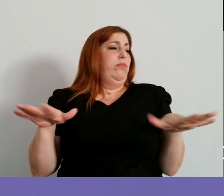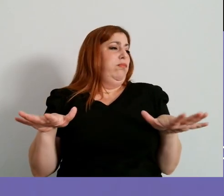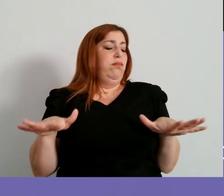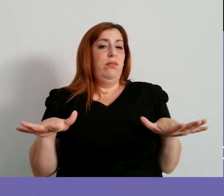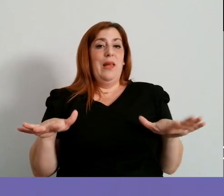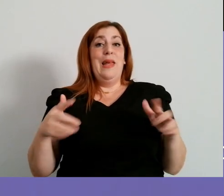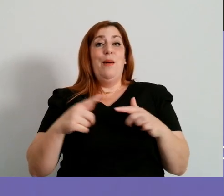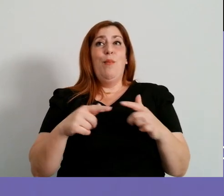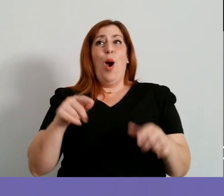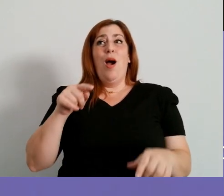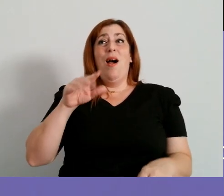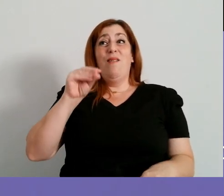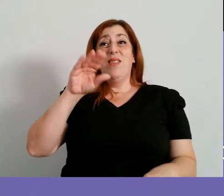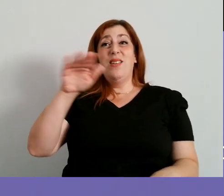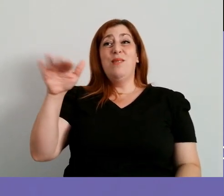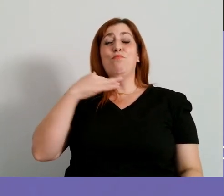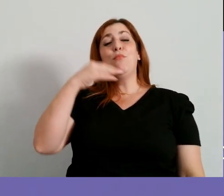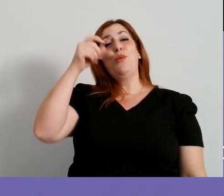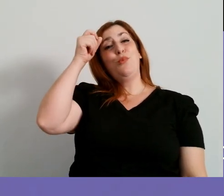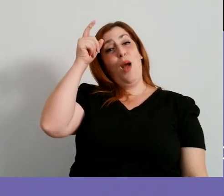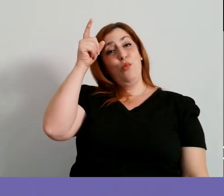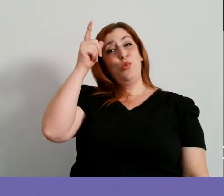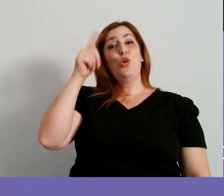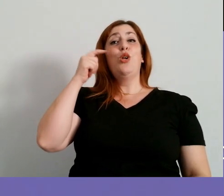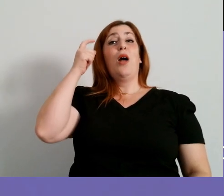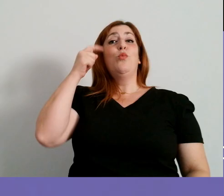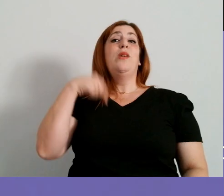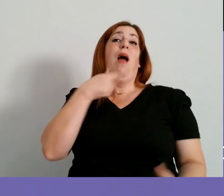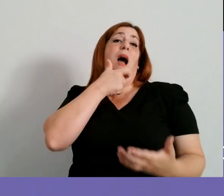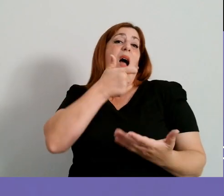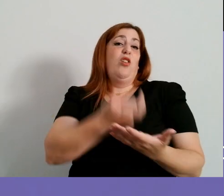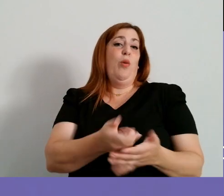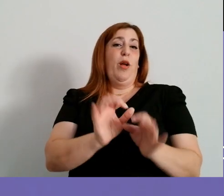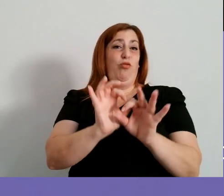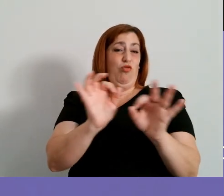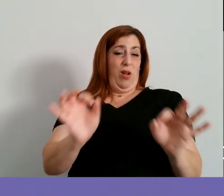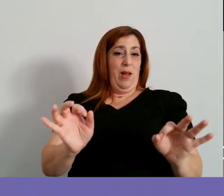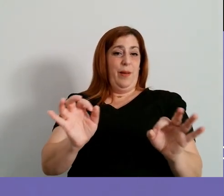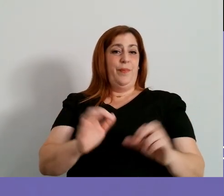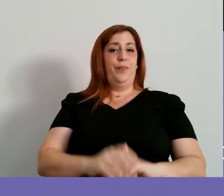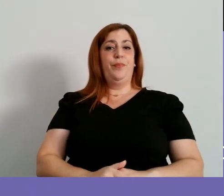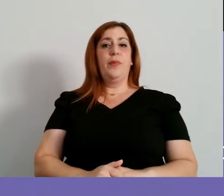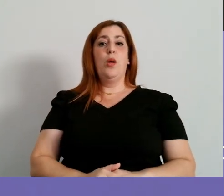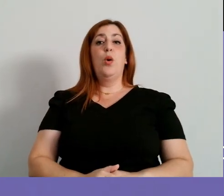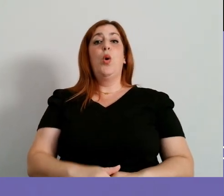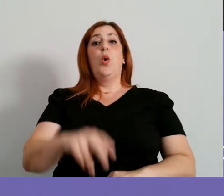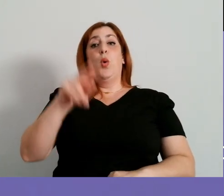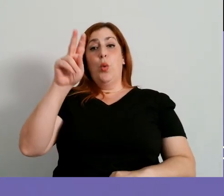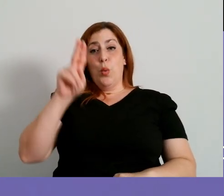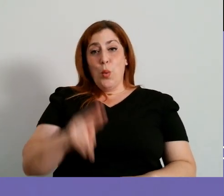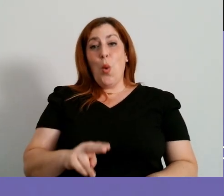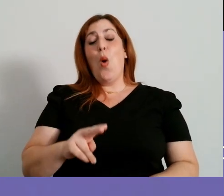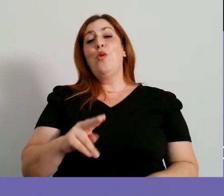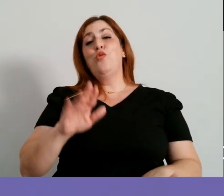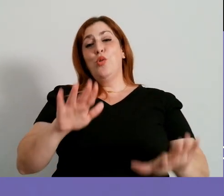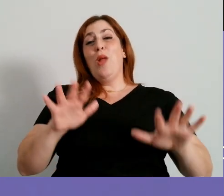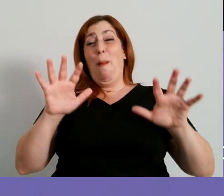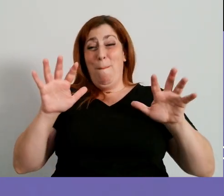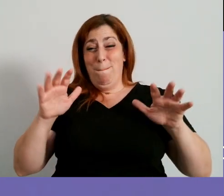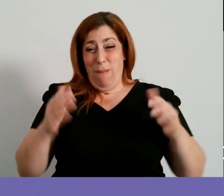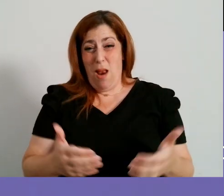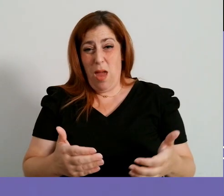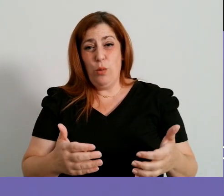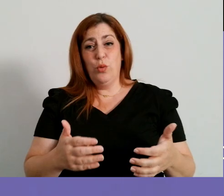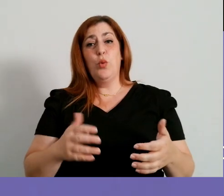there. Um, there's also overwhelm and burnout again that might lead to people